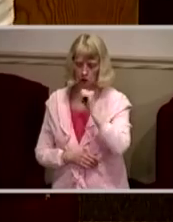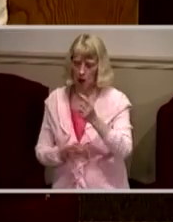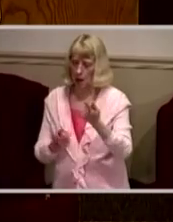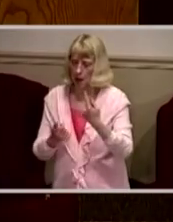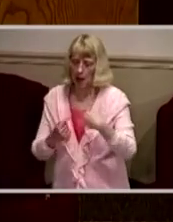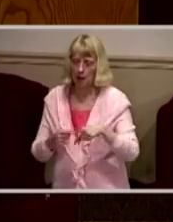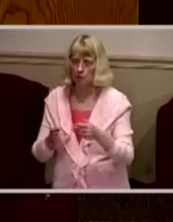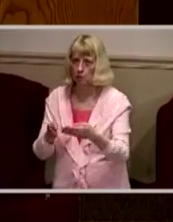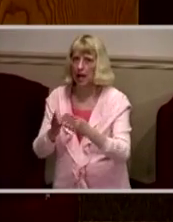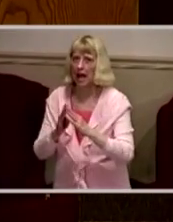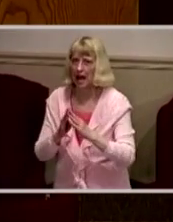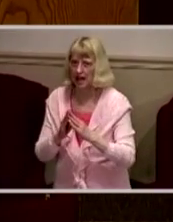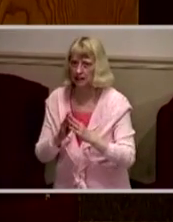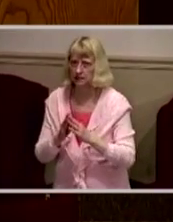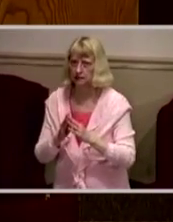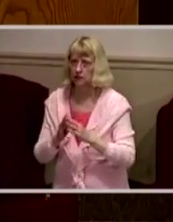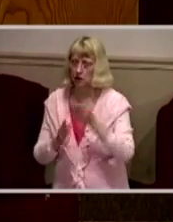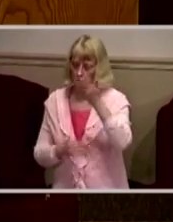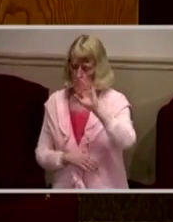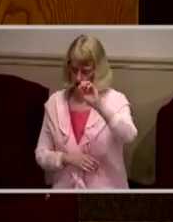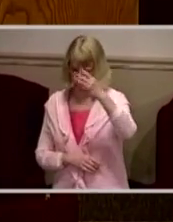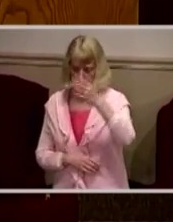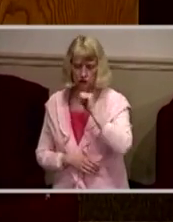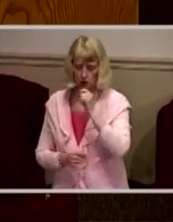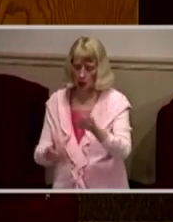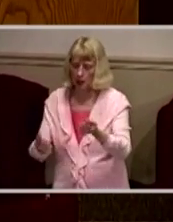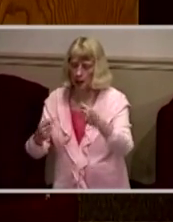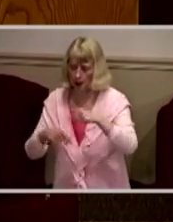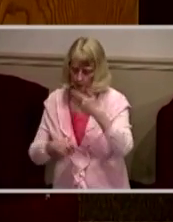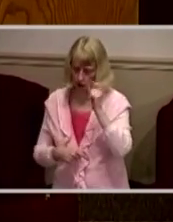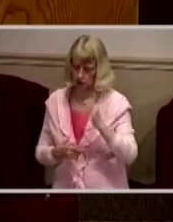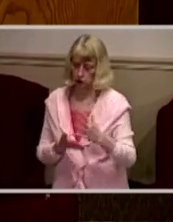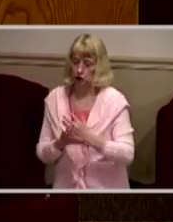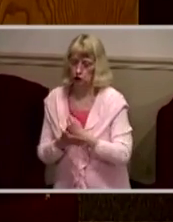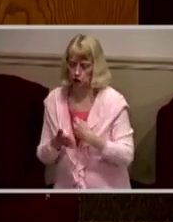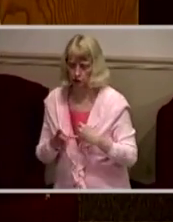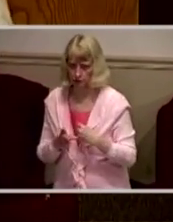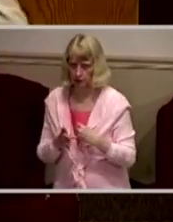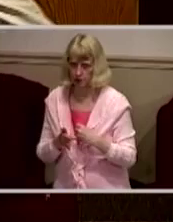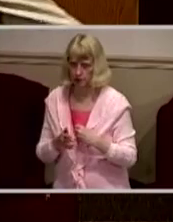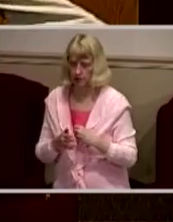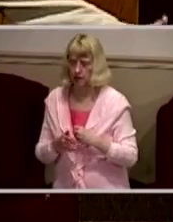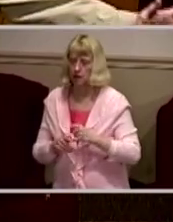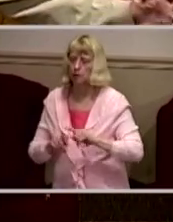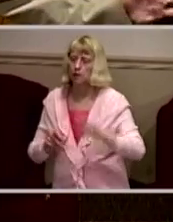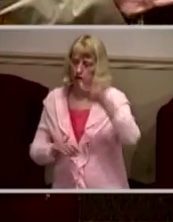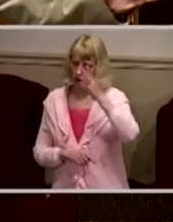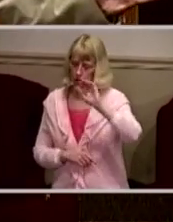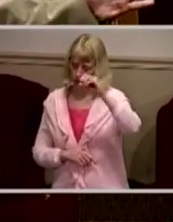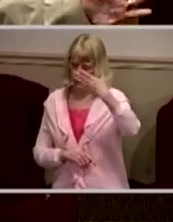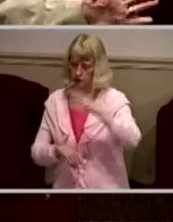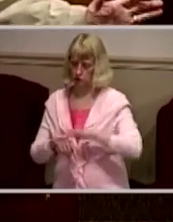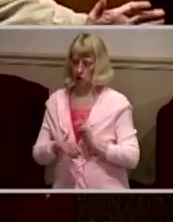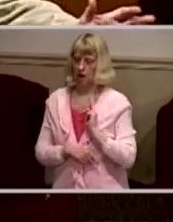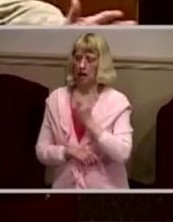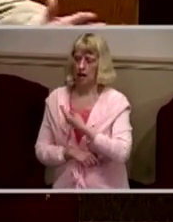we ask for it. God's grace does not come because we deserve it, but God's grace pours out upon